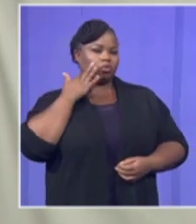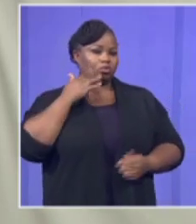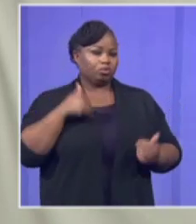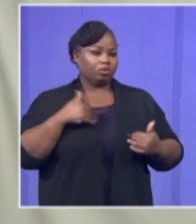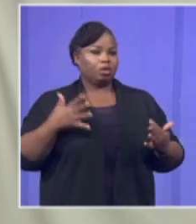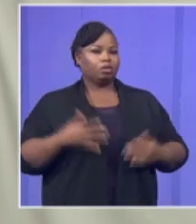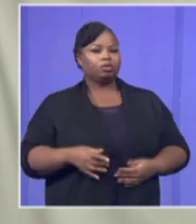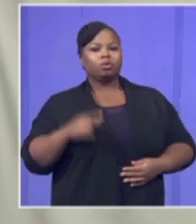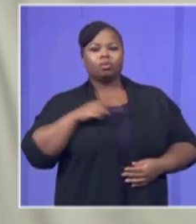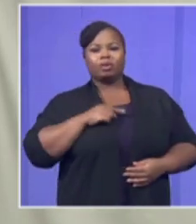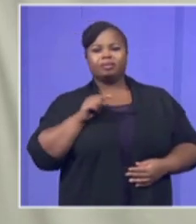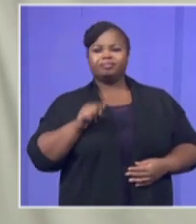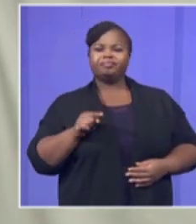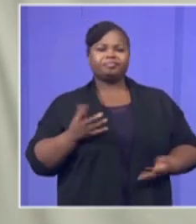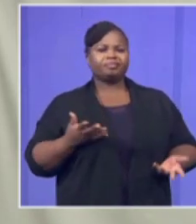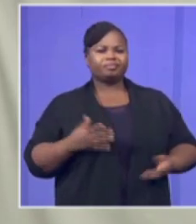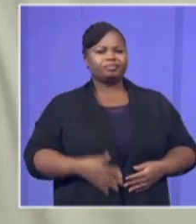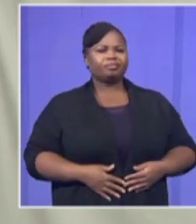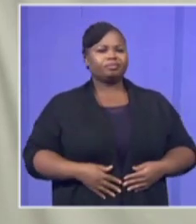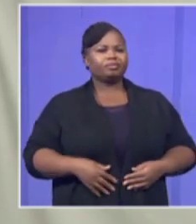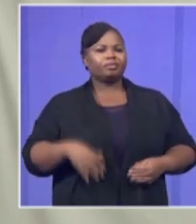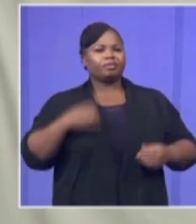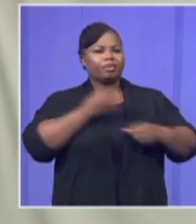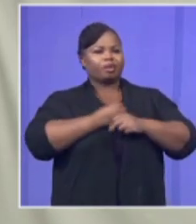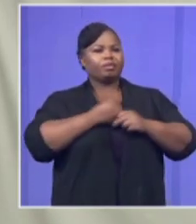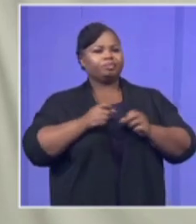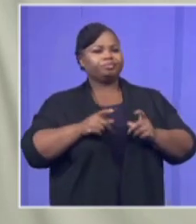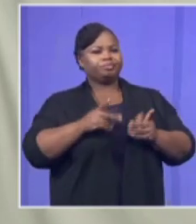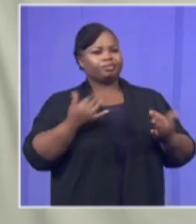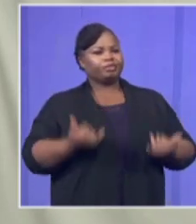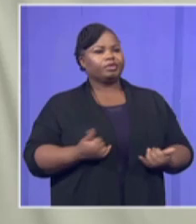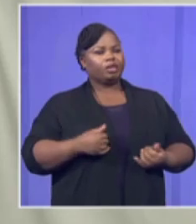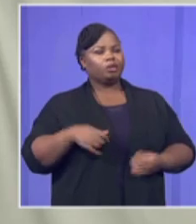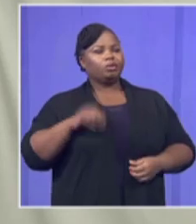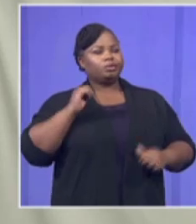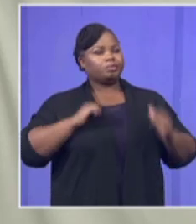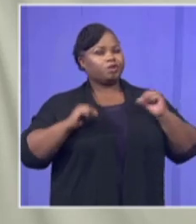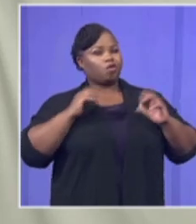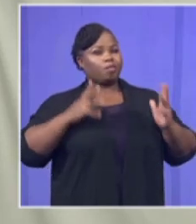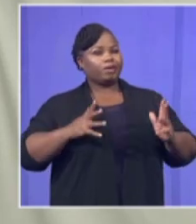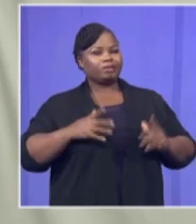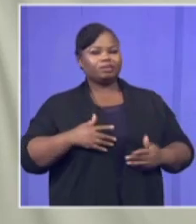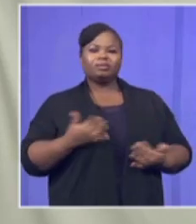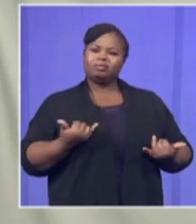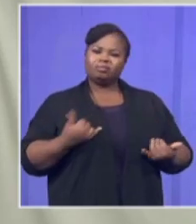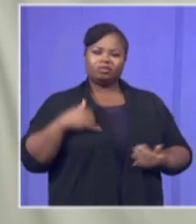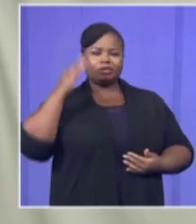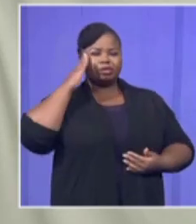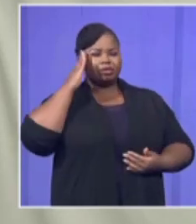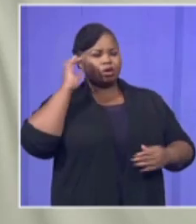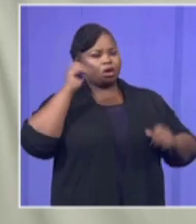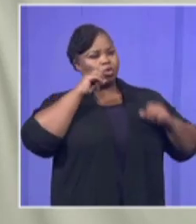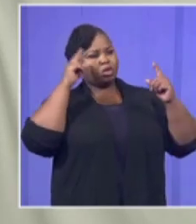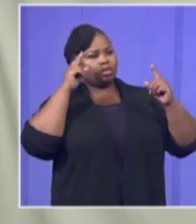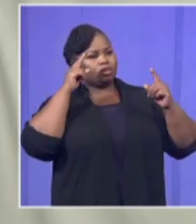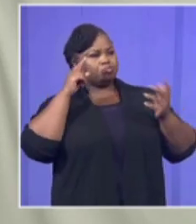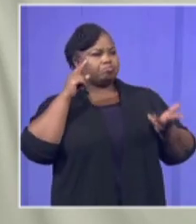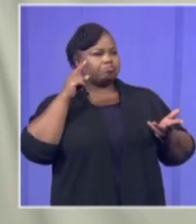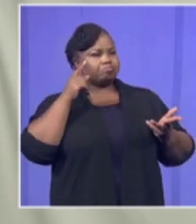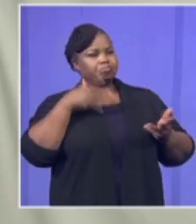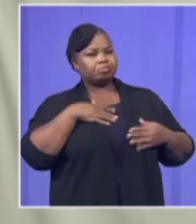introduction, because it creates a platform where the artists are made aware of